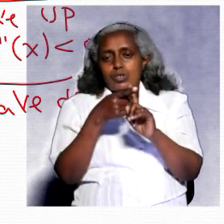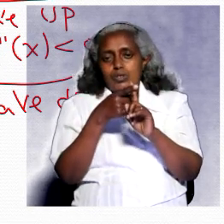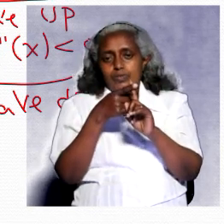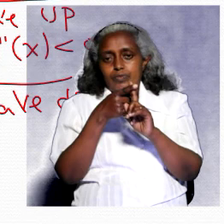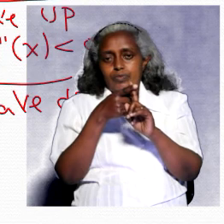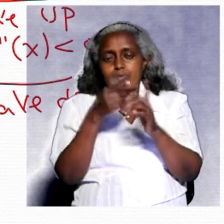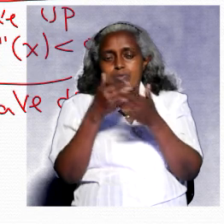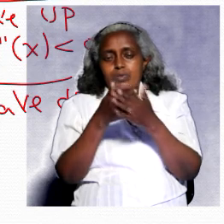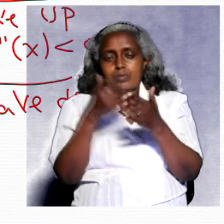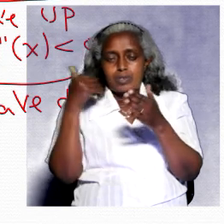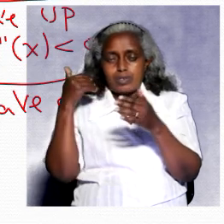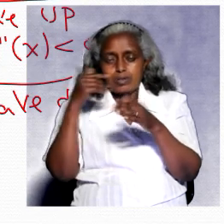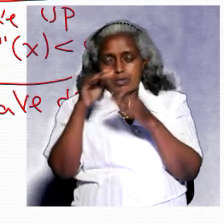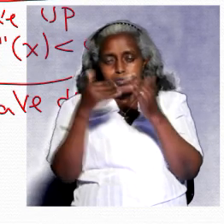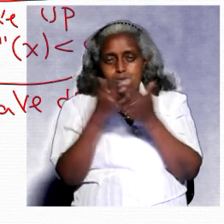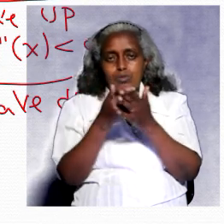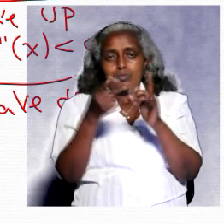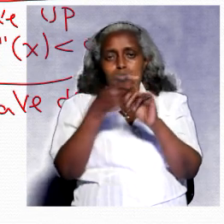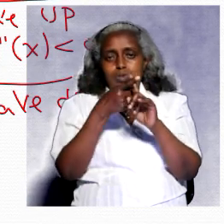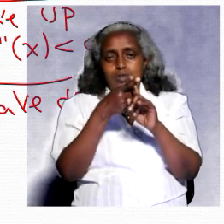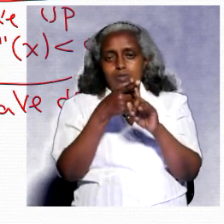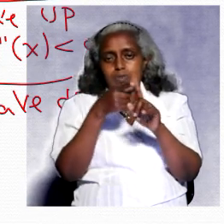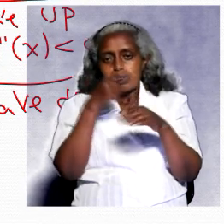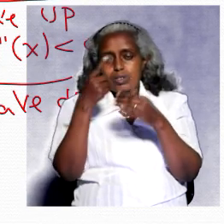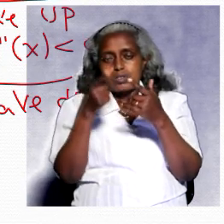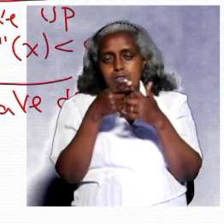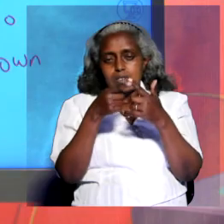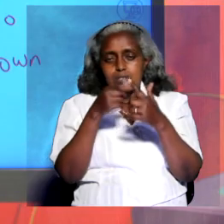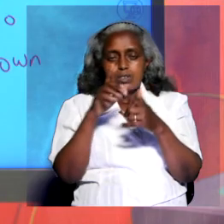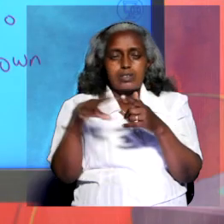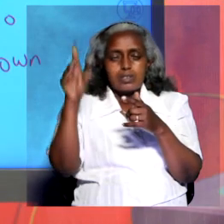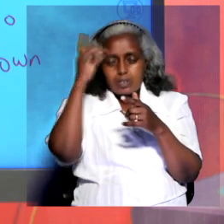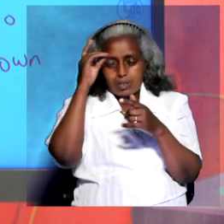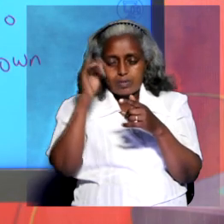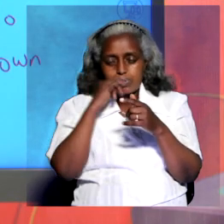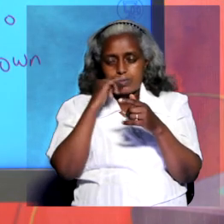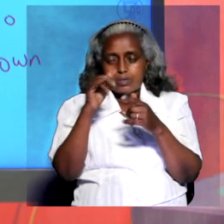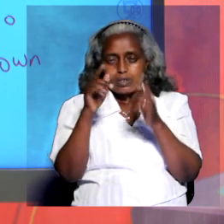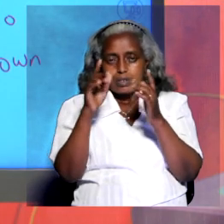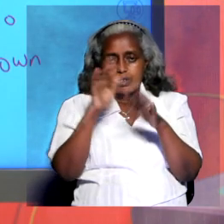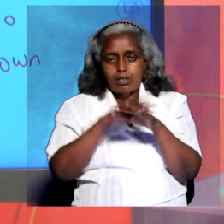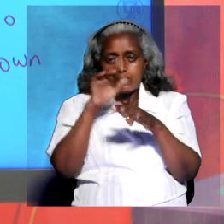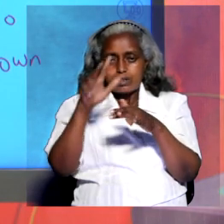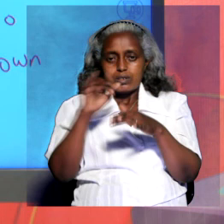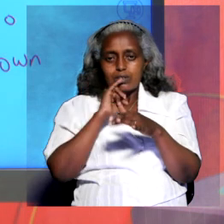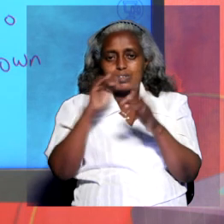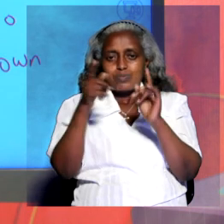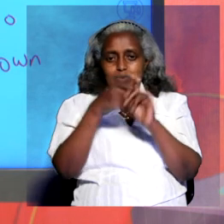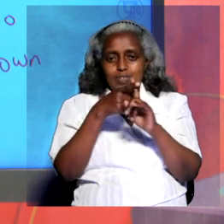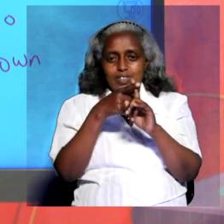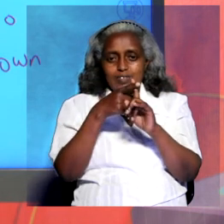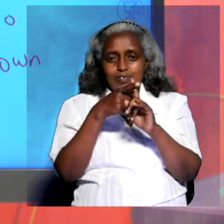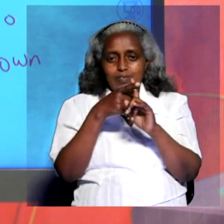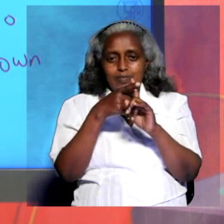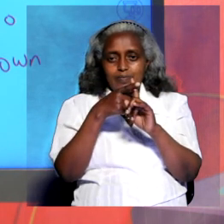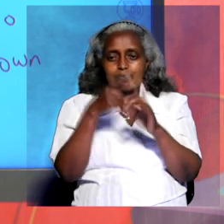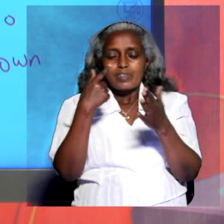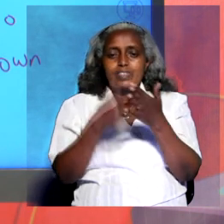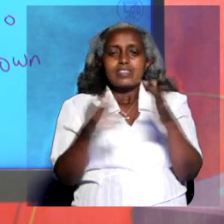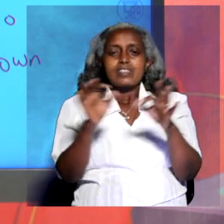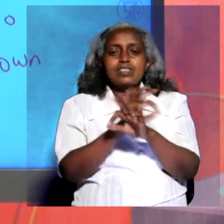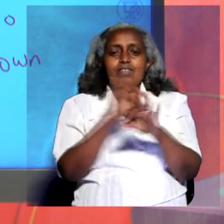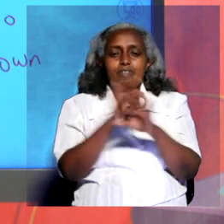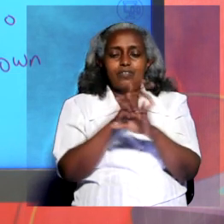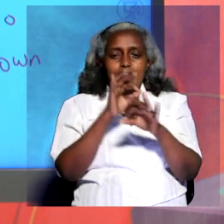you subtract, this gets positive. Since the second derivative at 3 is positive, this